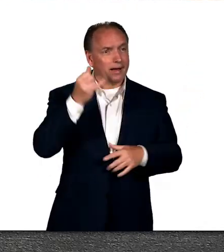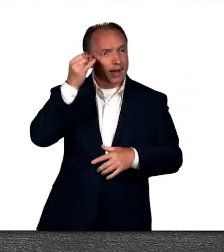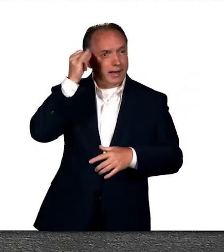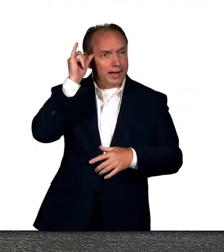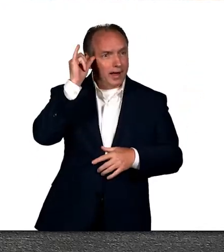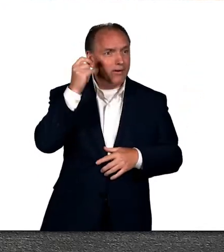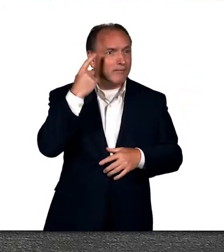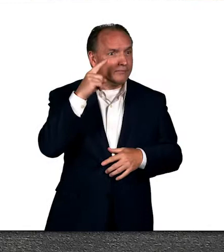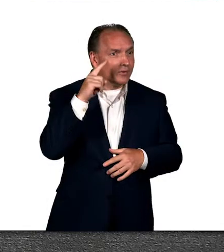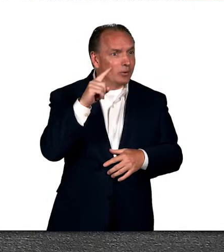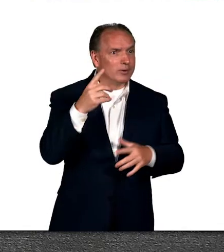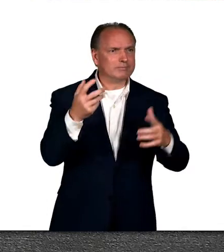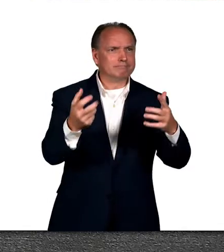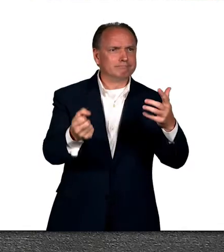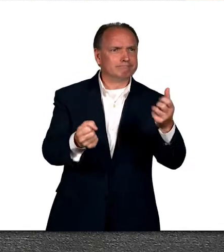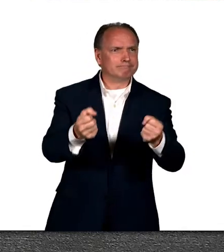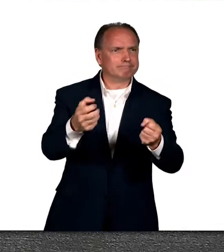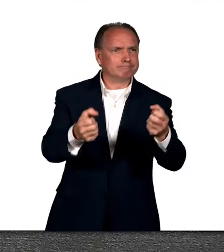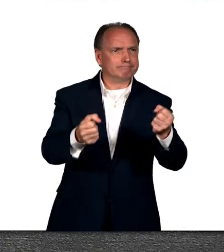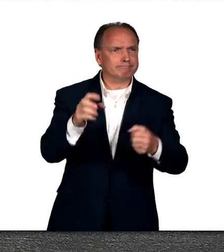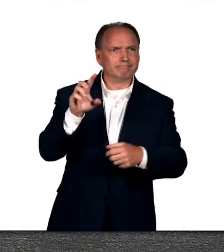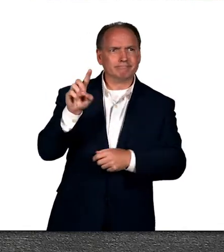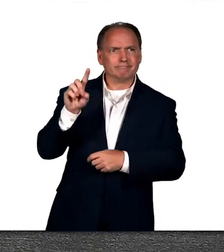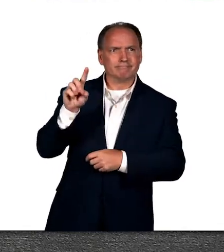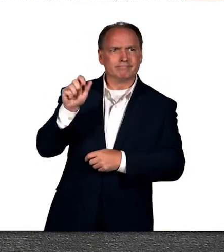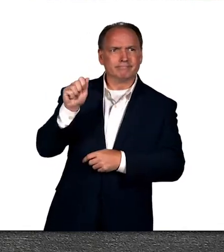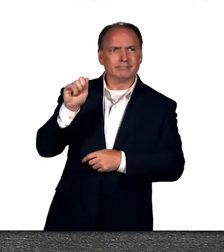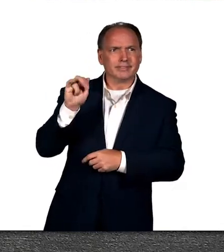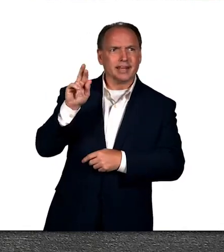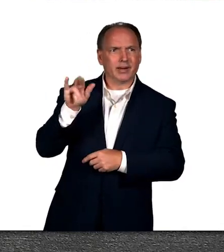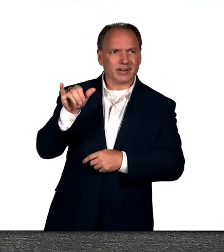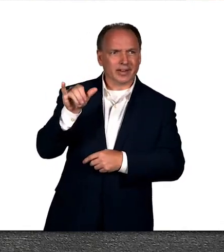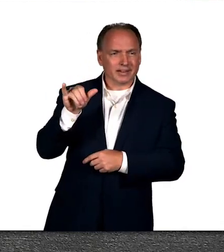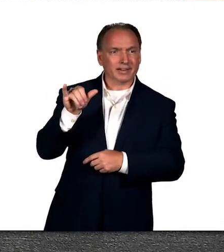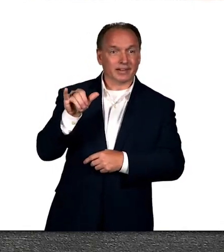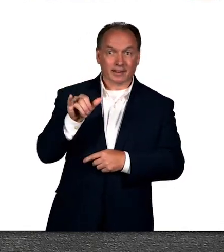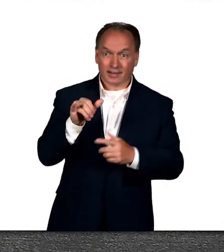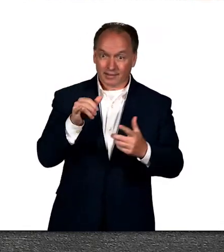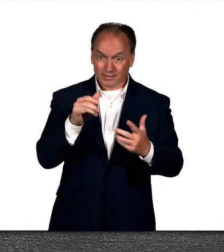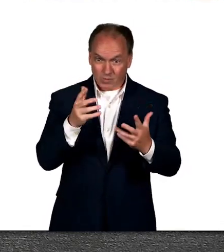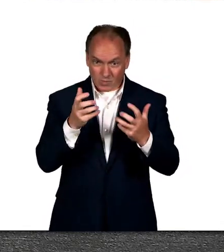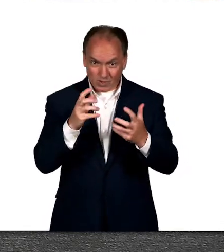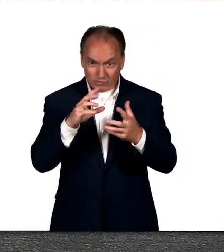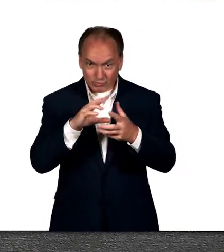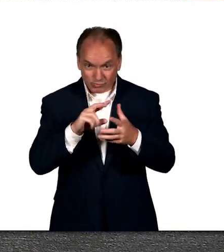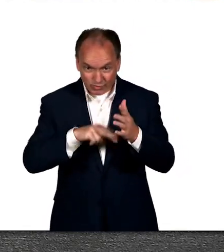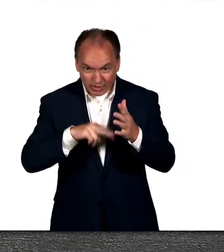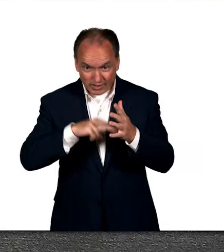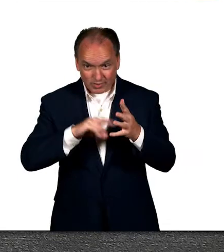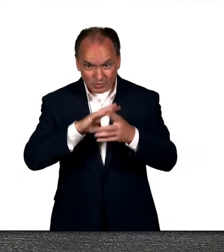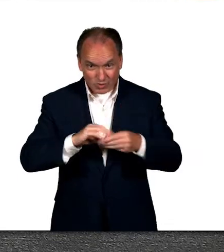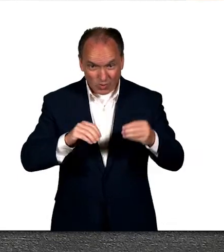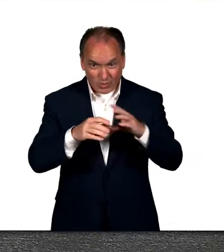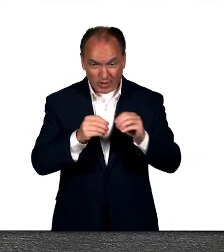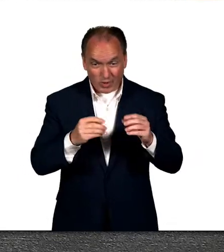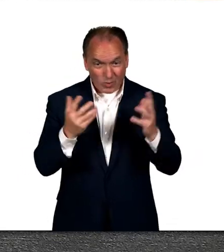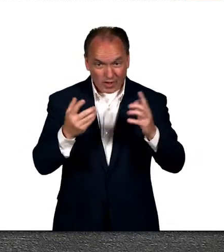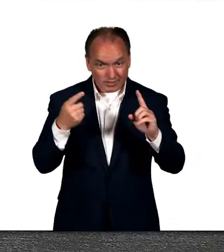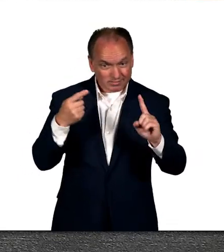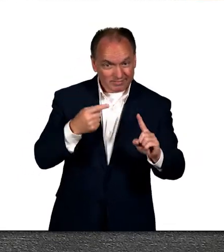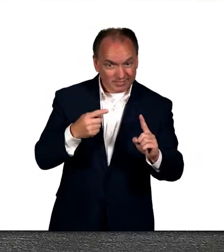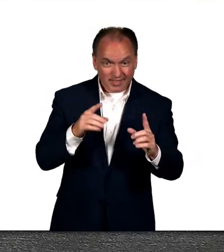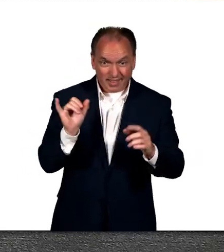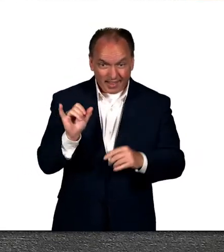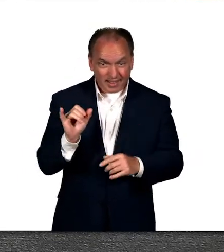cow, and we're at a dairy farm. I would love to read you a story about what it's like on